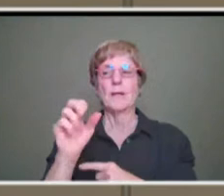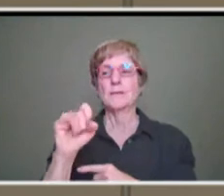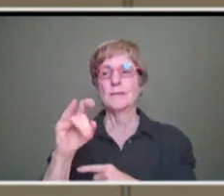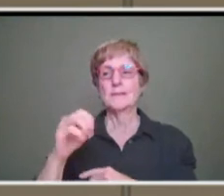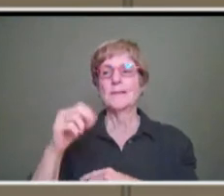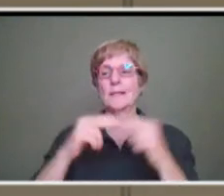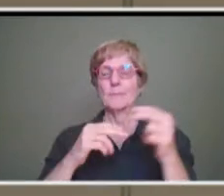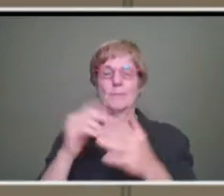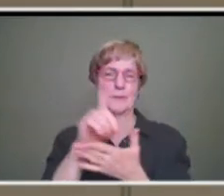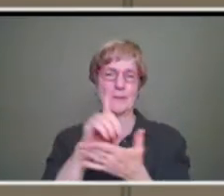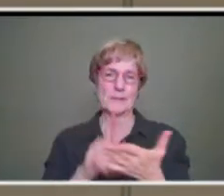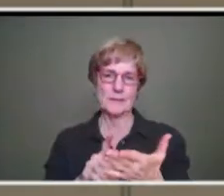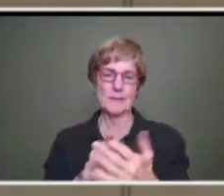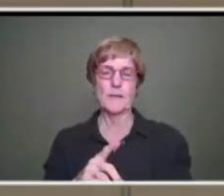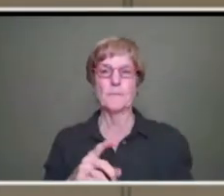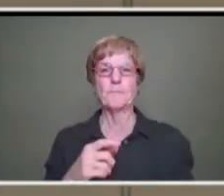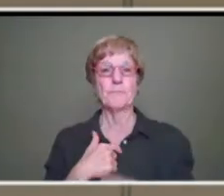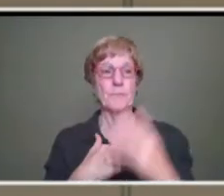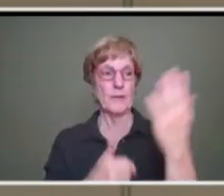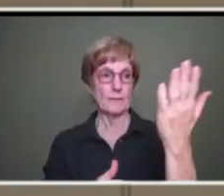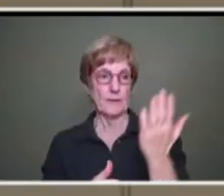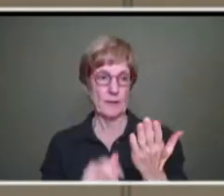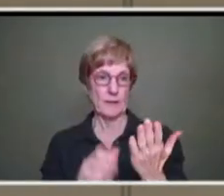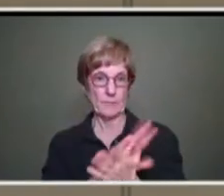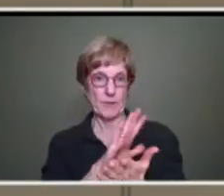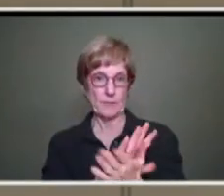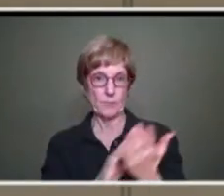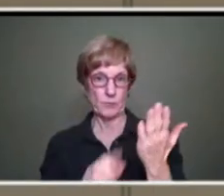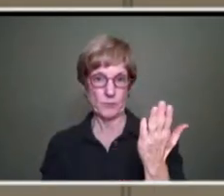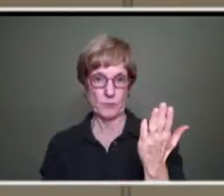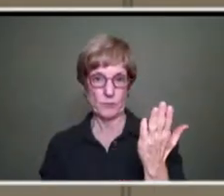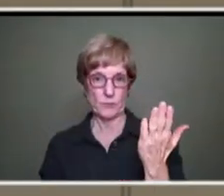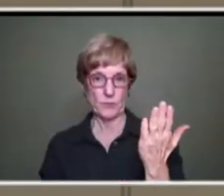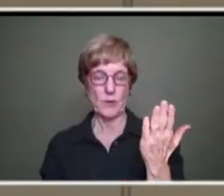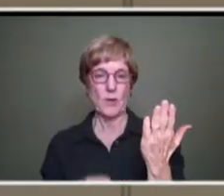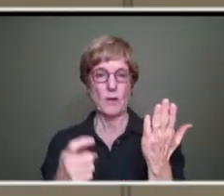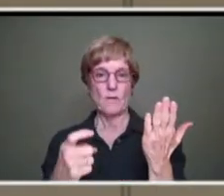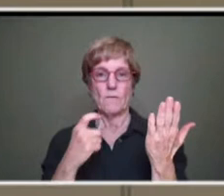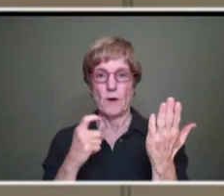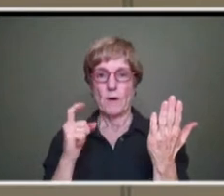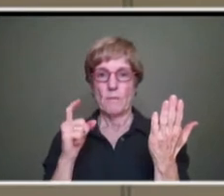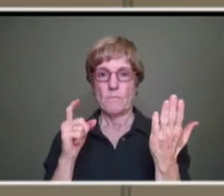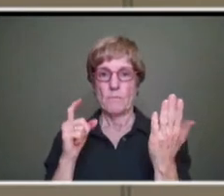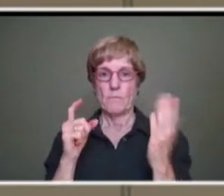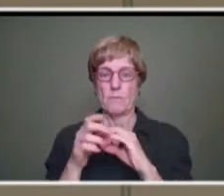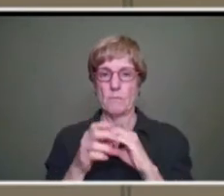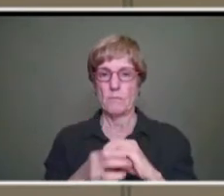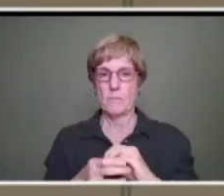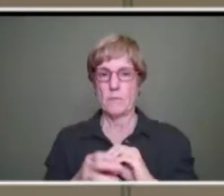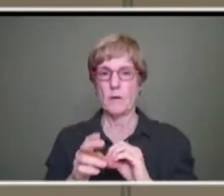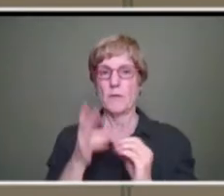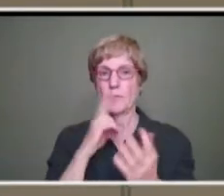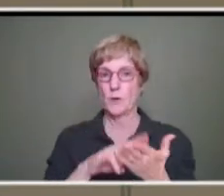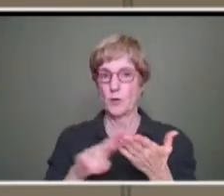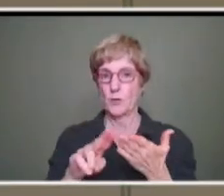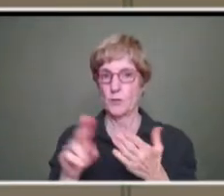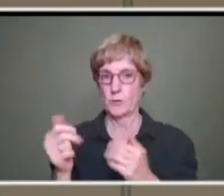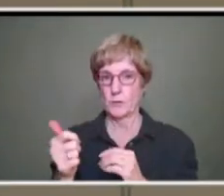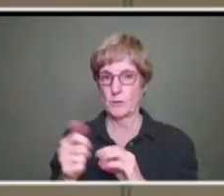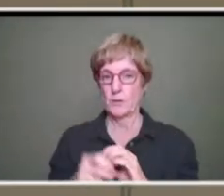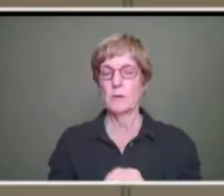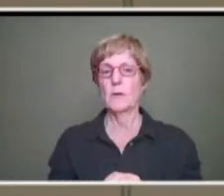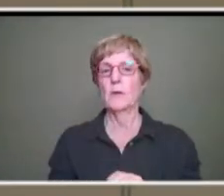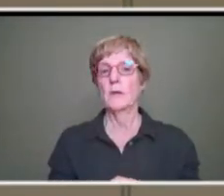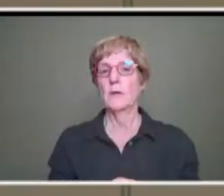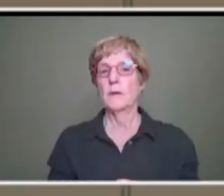design I was just handed a piece of paper from the clerk there is